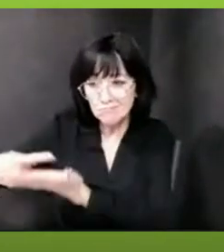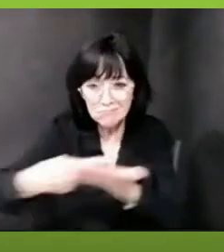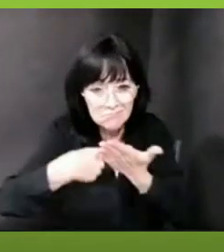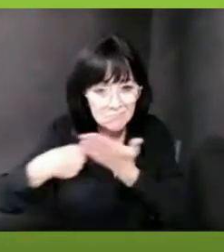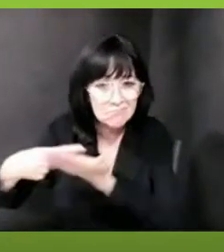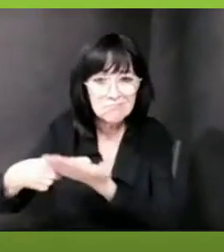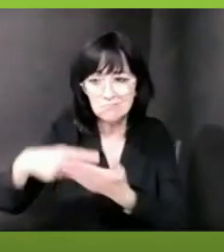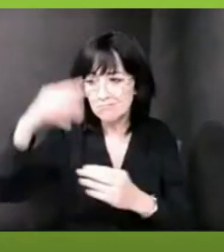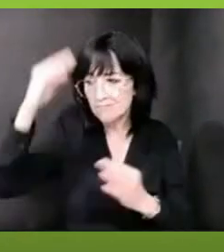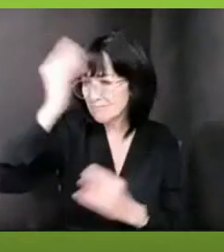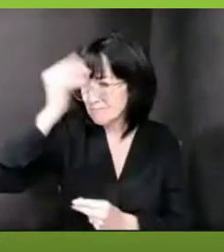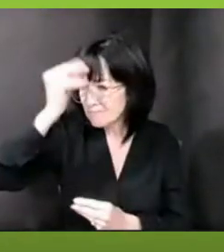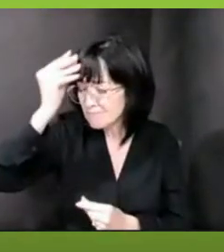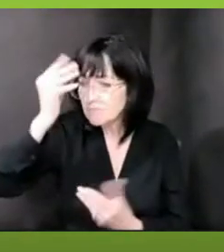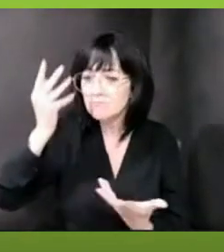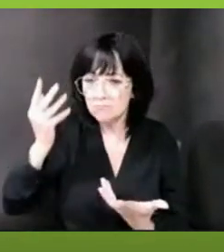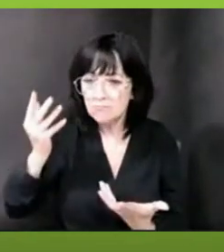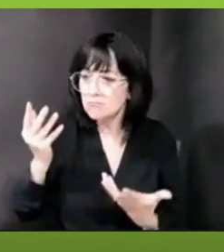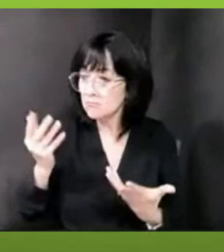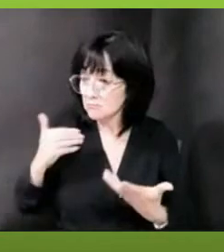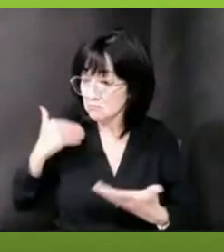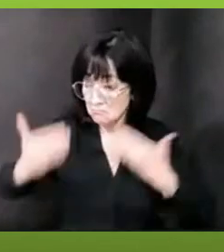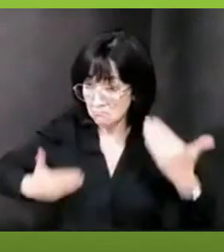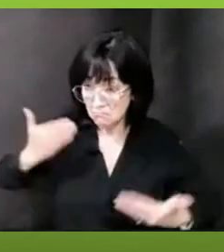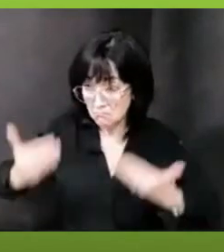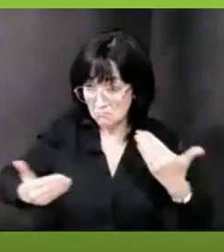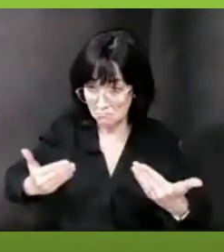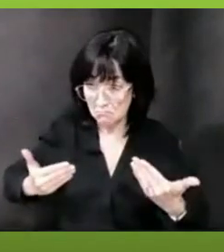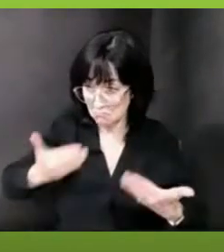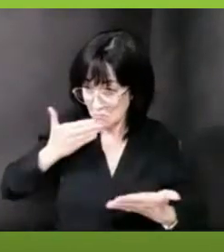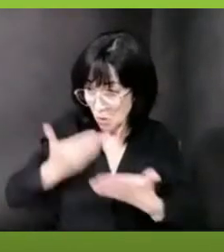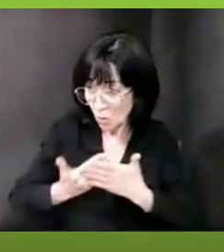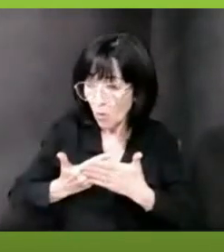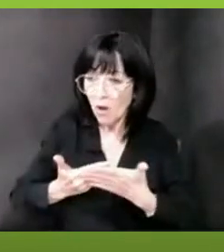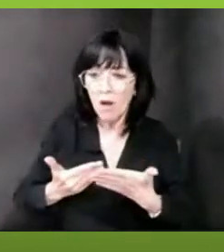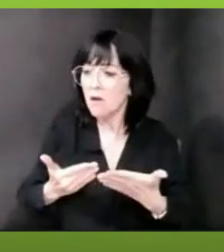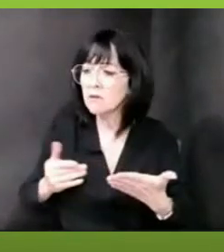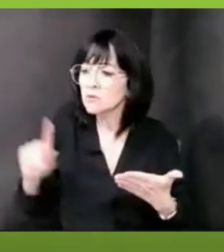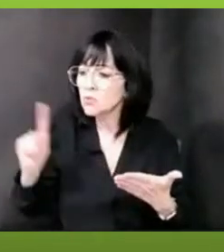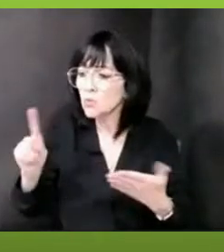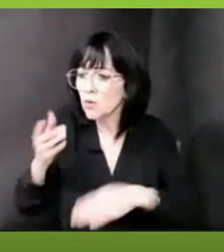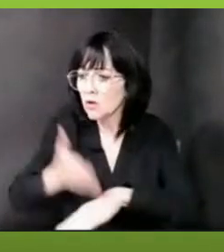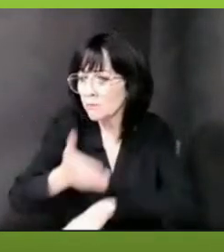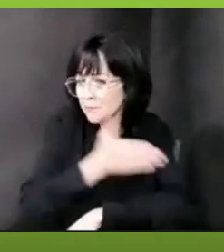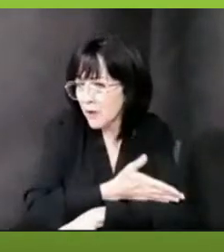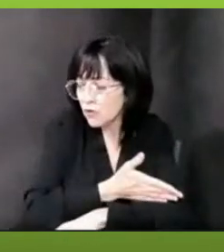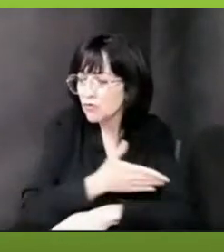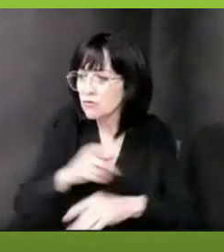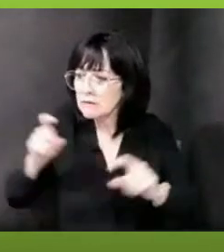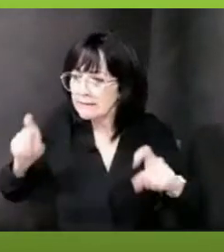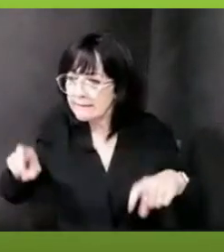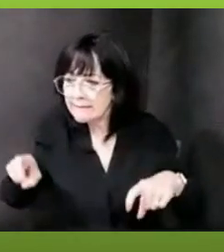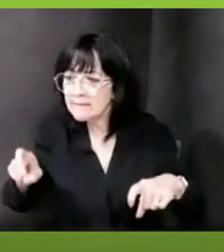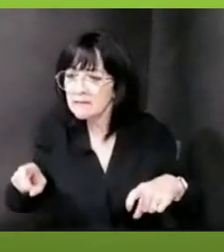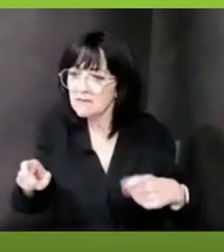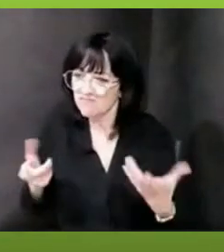going, what we can do better, and what we would like to change. And for us, that's very important.